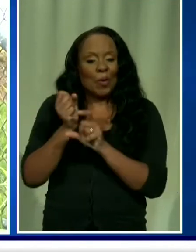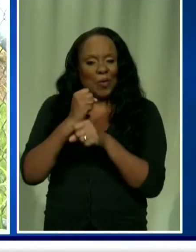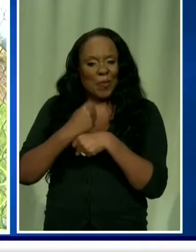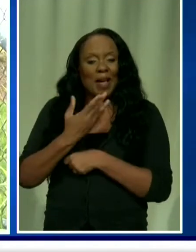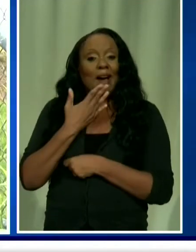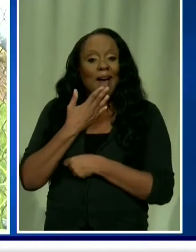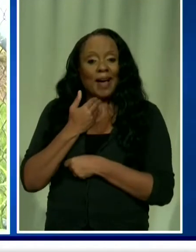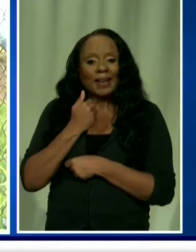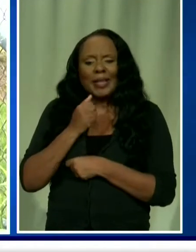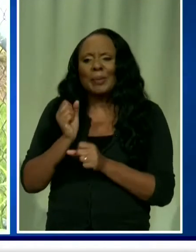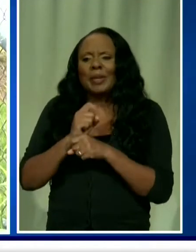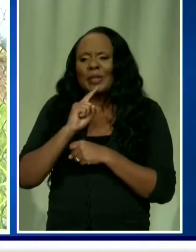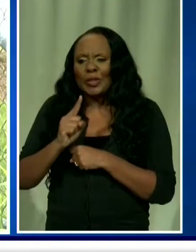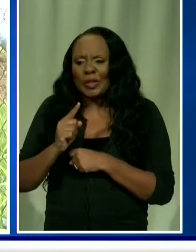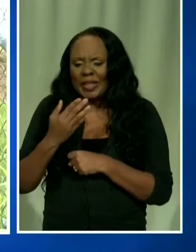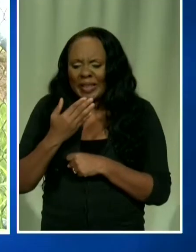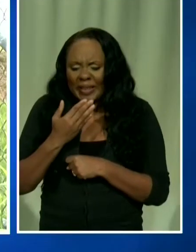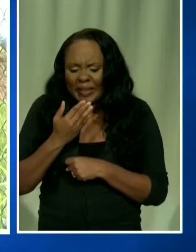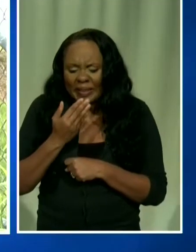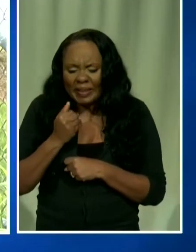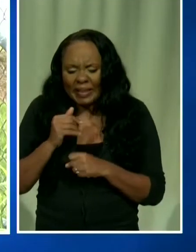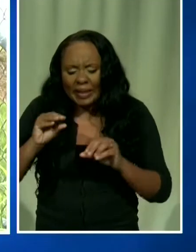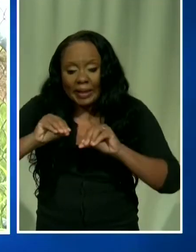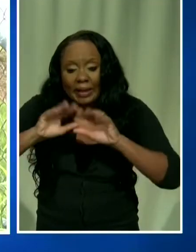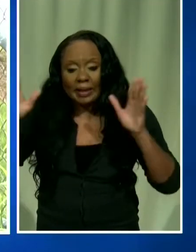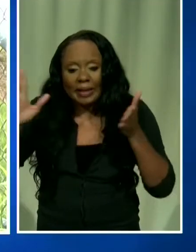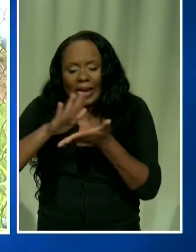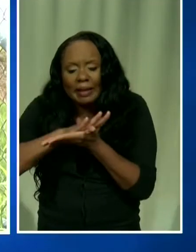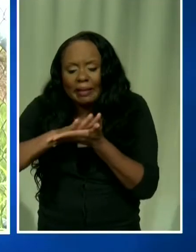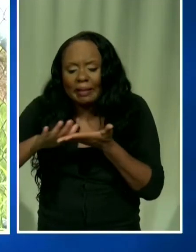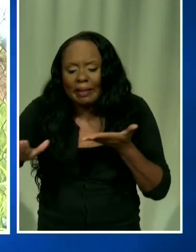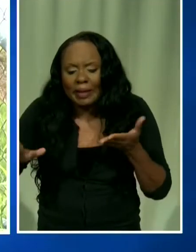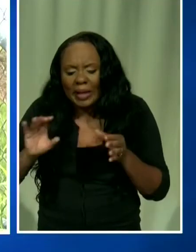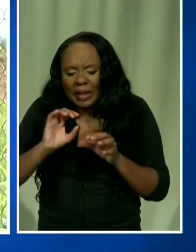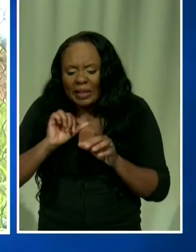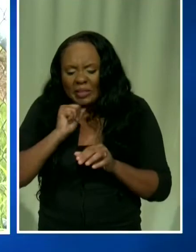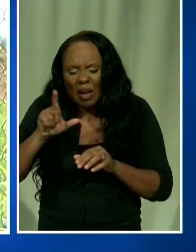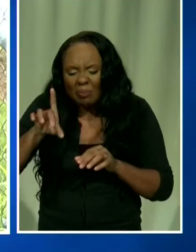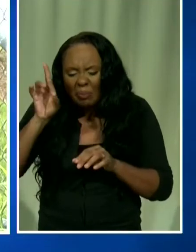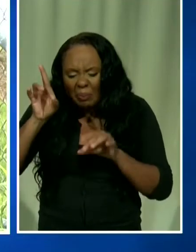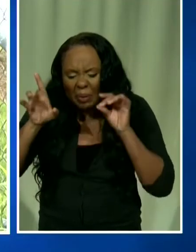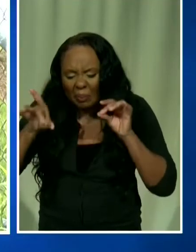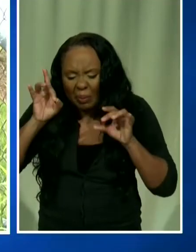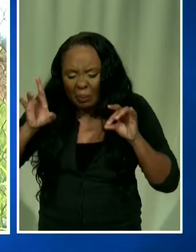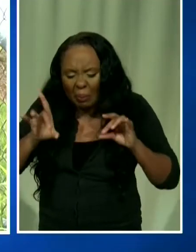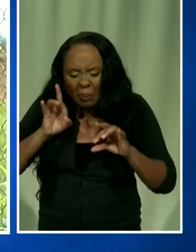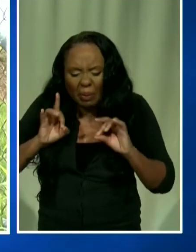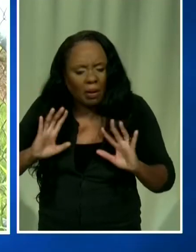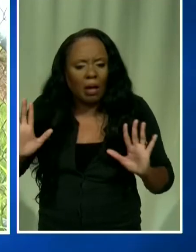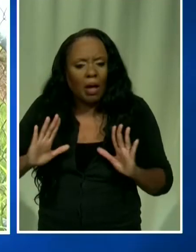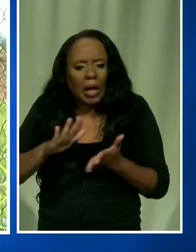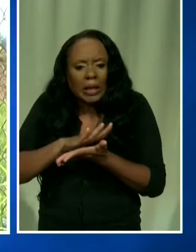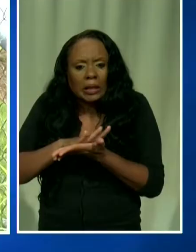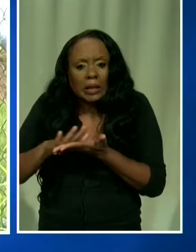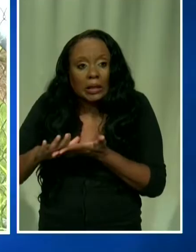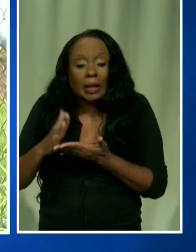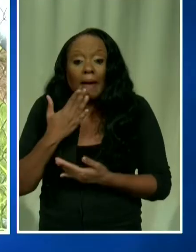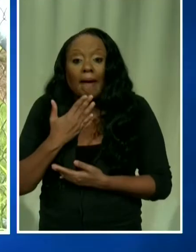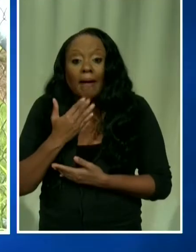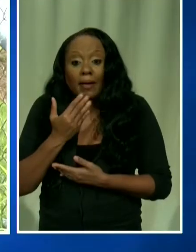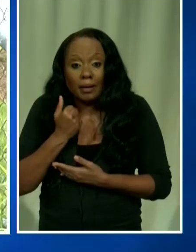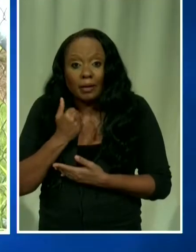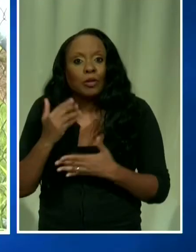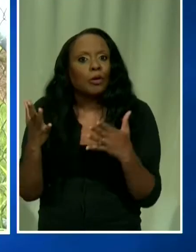to look, it doesn't have any stuff, any dirt, or any foreign material as a matter of fact. which will all go as well if we want to